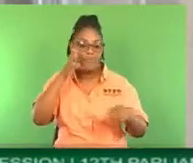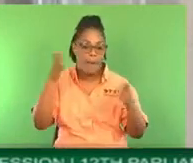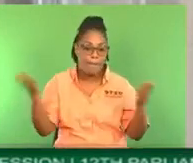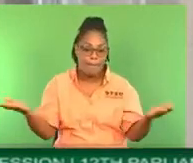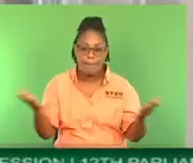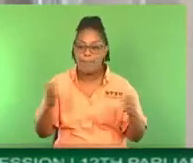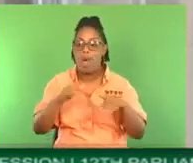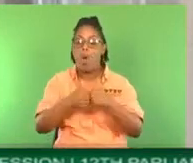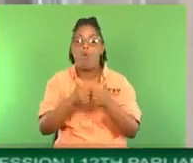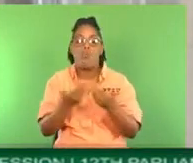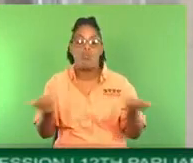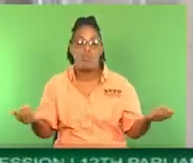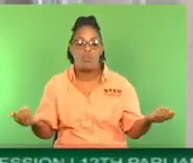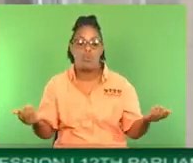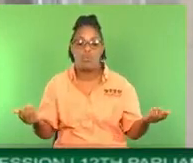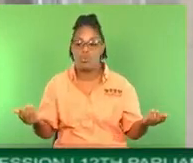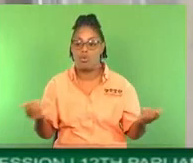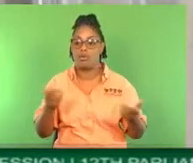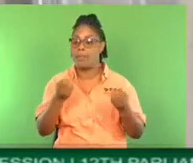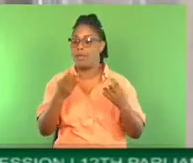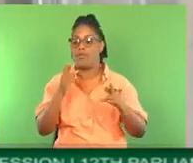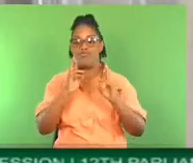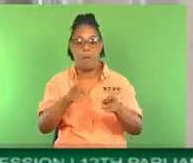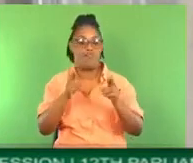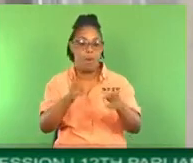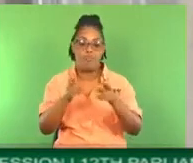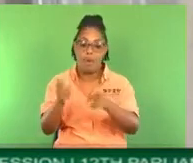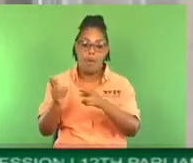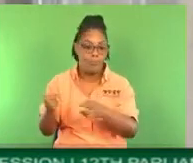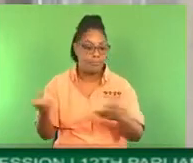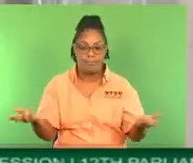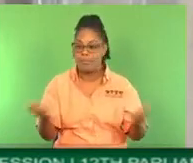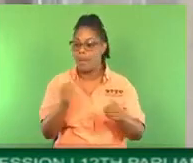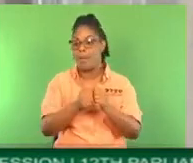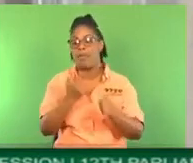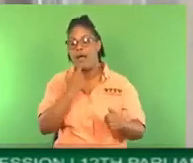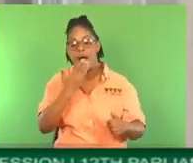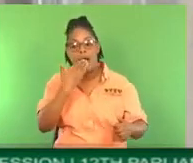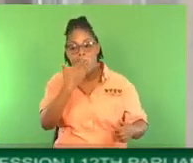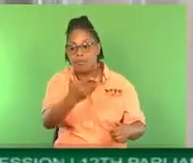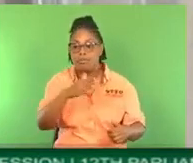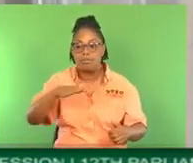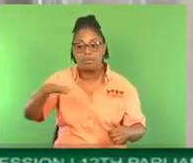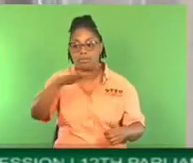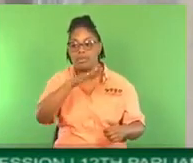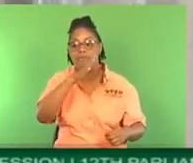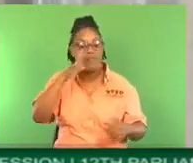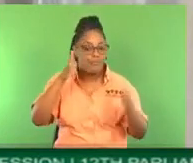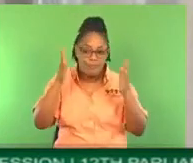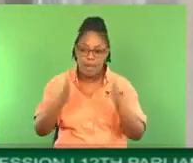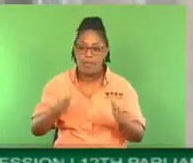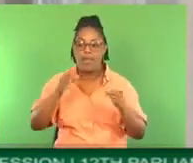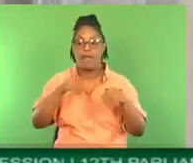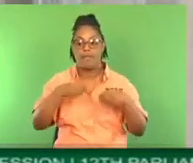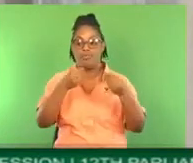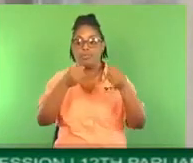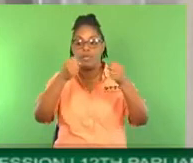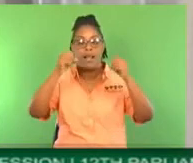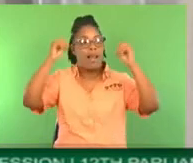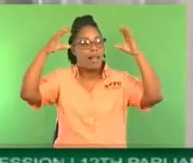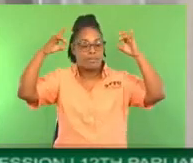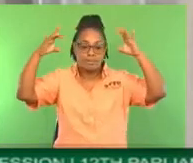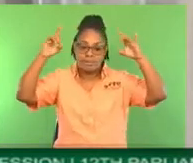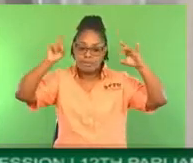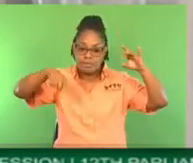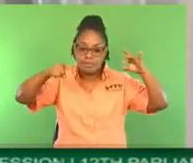up a lot of bandits. So I'm asking if those areas, the agricultural areas, we could have street lights. I'm